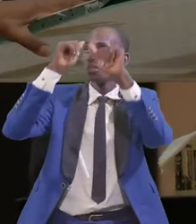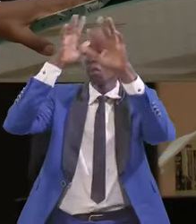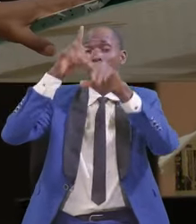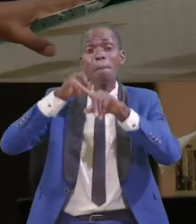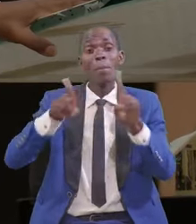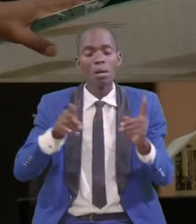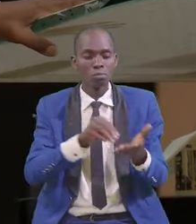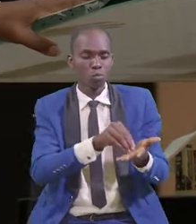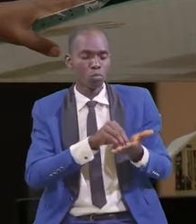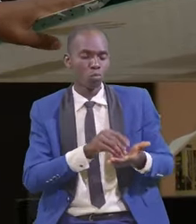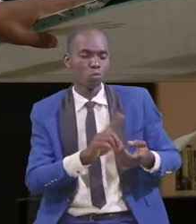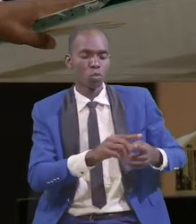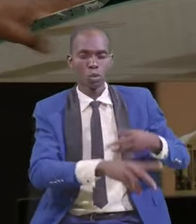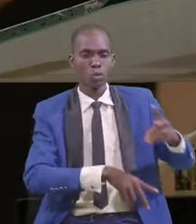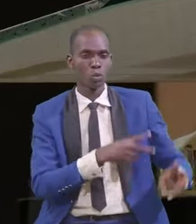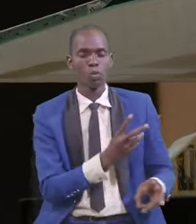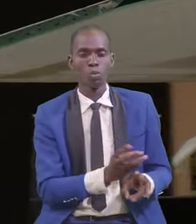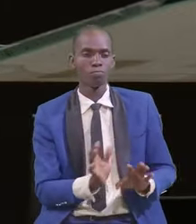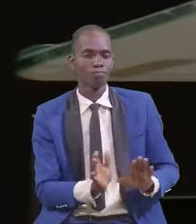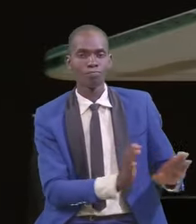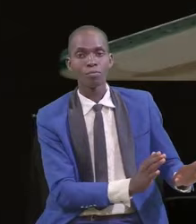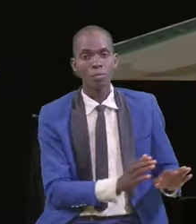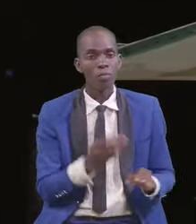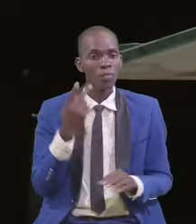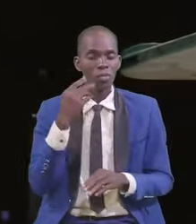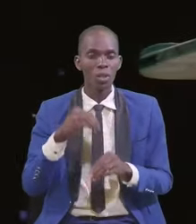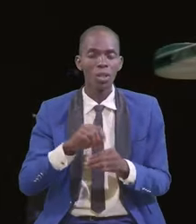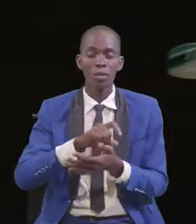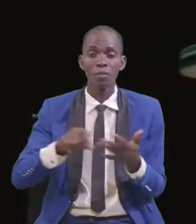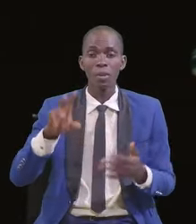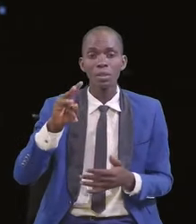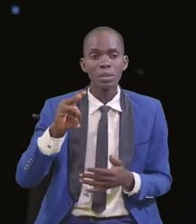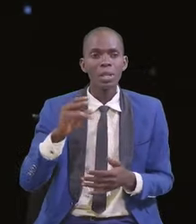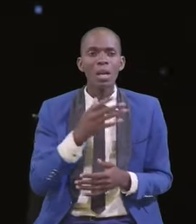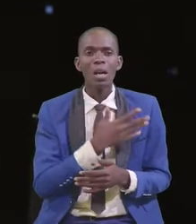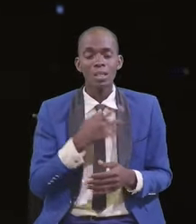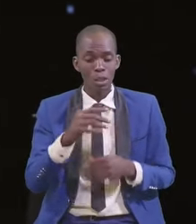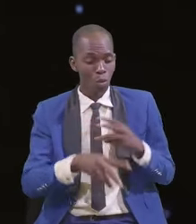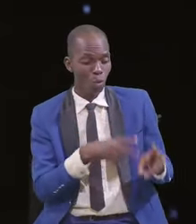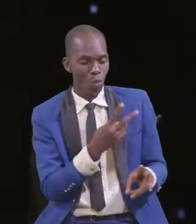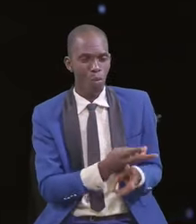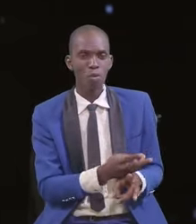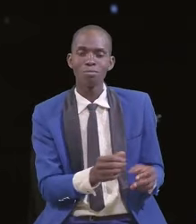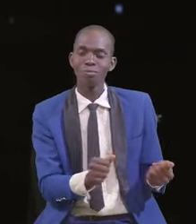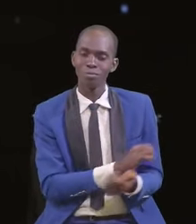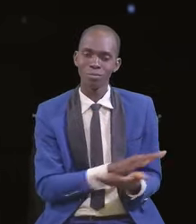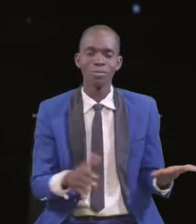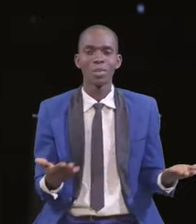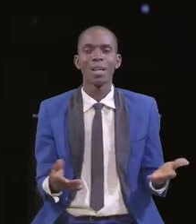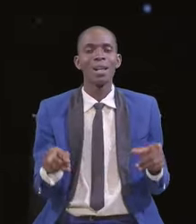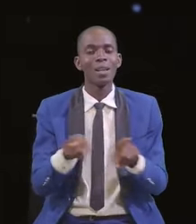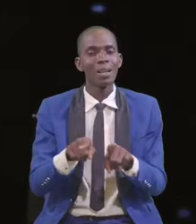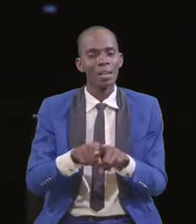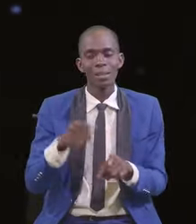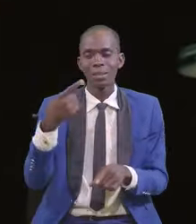world in verse 17 it says and the world passes away like the